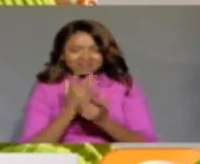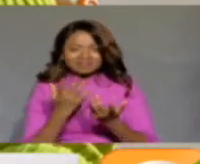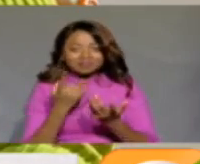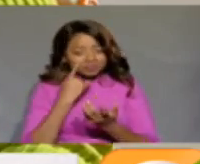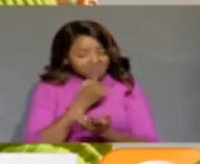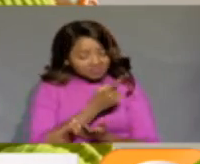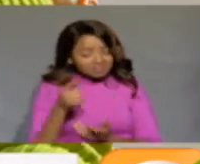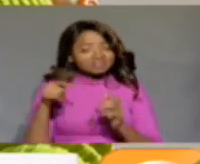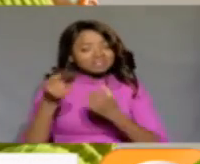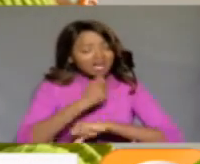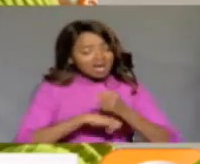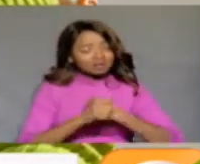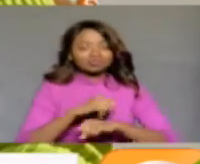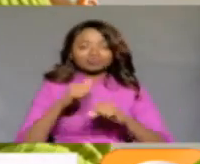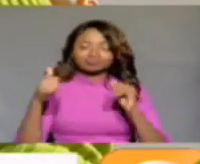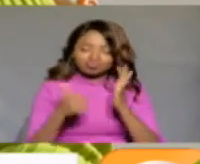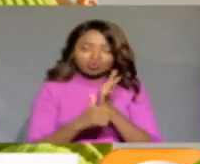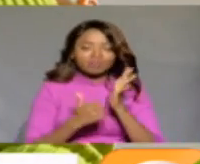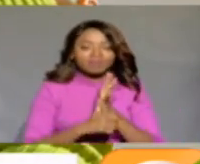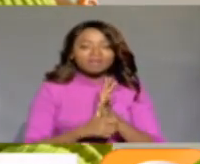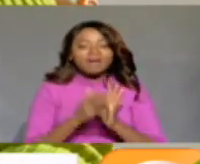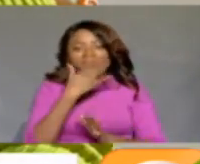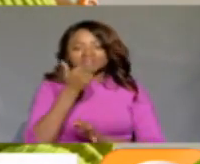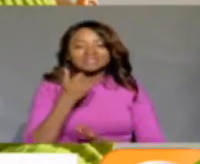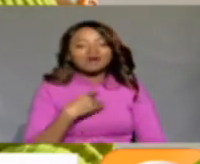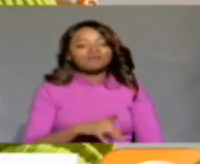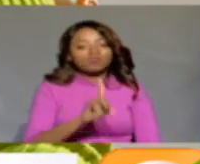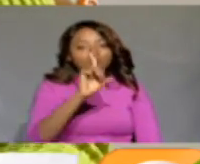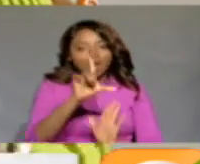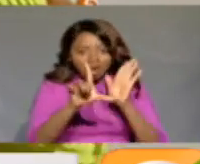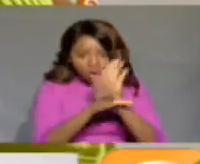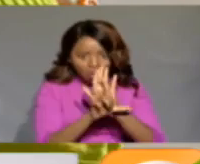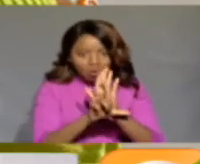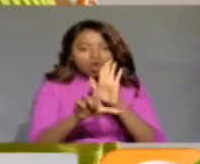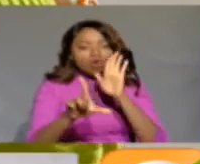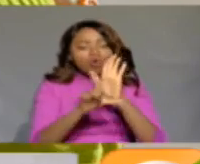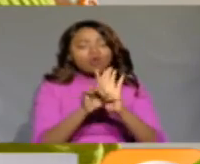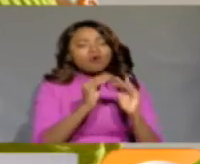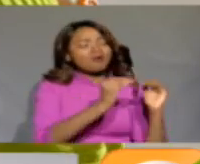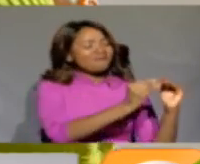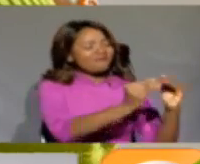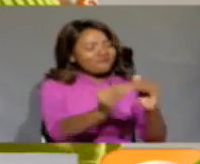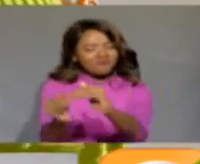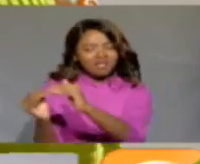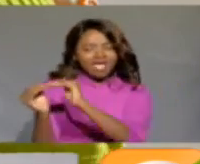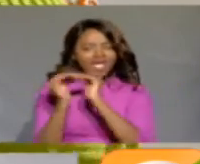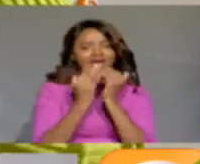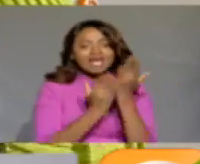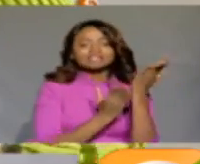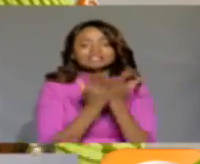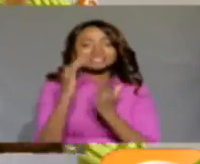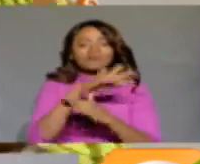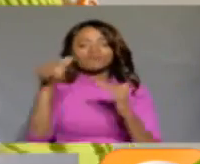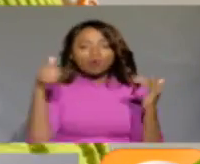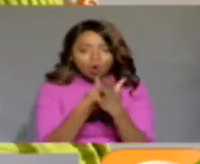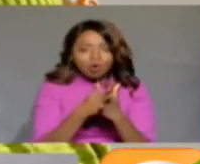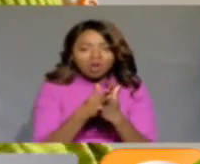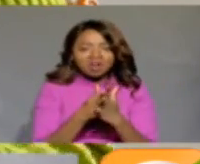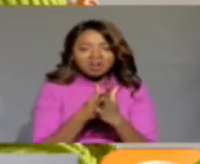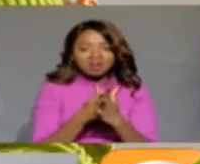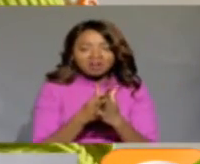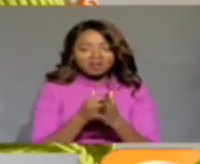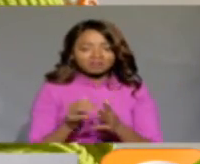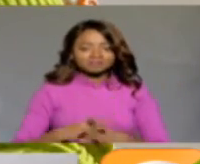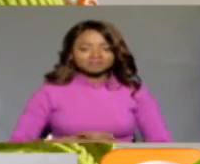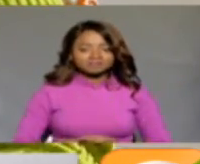country. Okay. Let us have one law for everybody. Because all of us have got to do, if you look at the composition of the